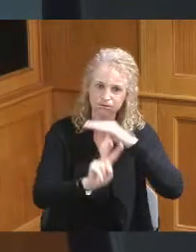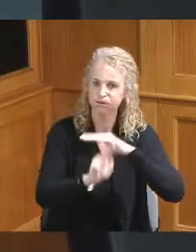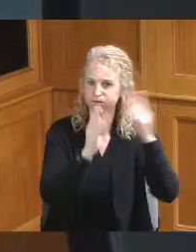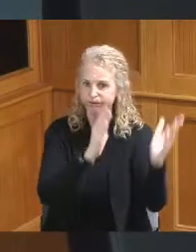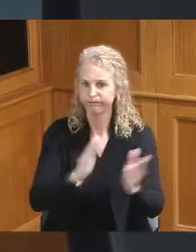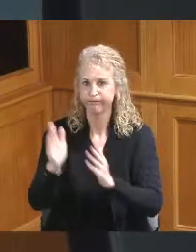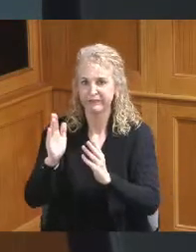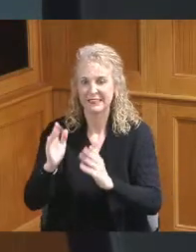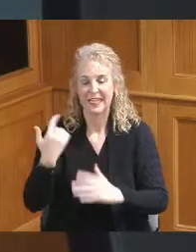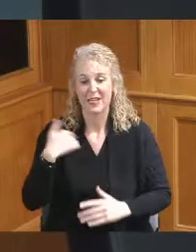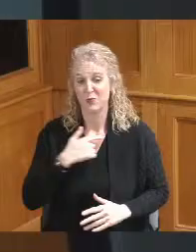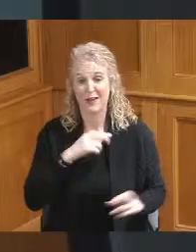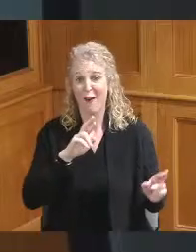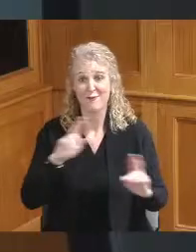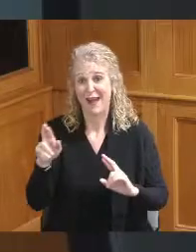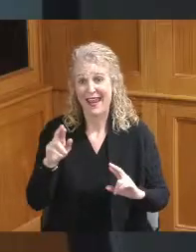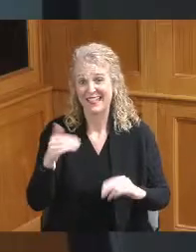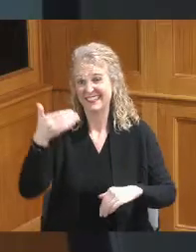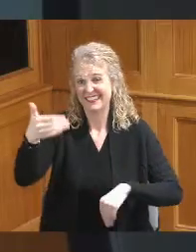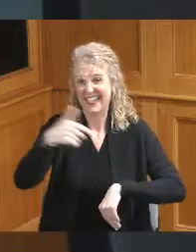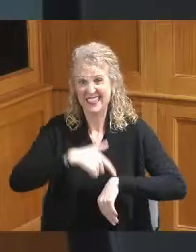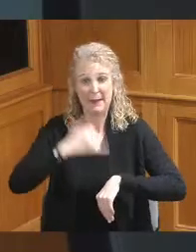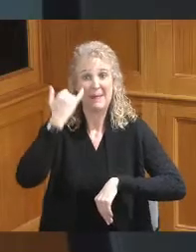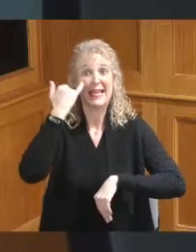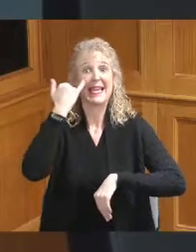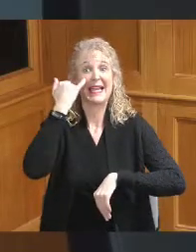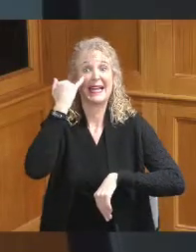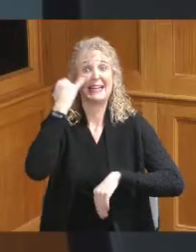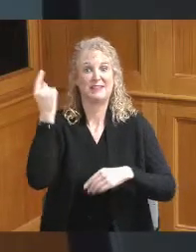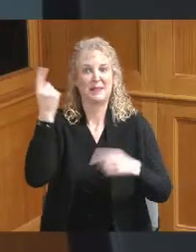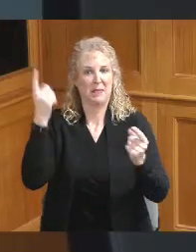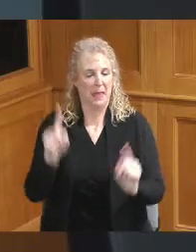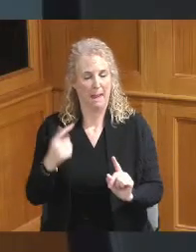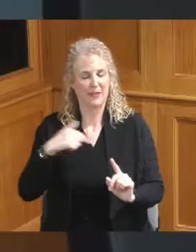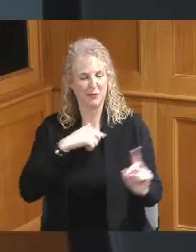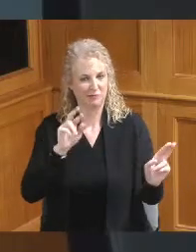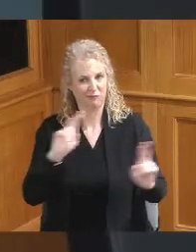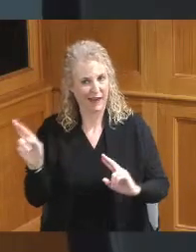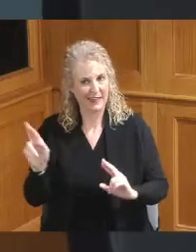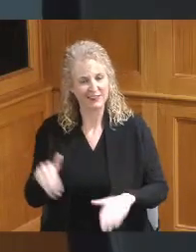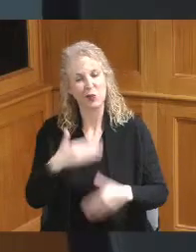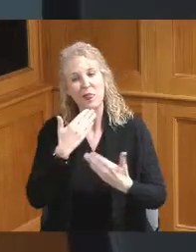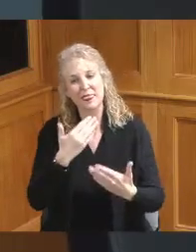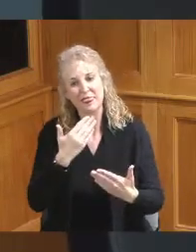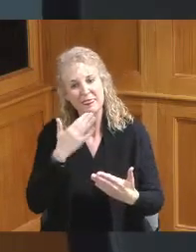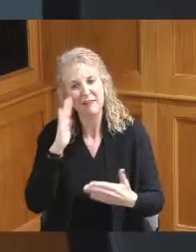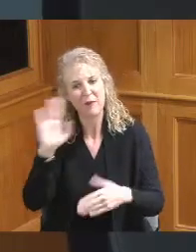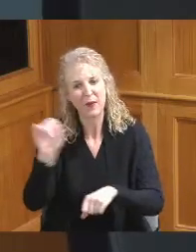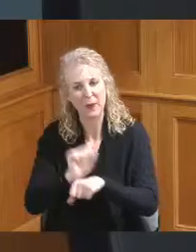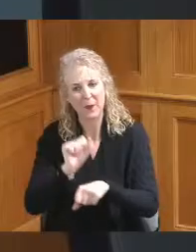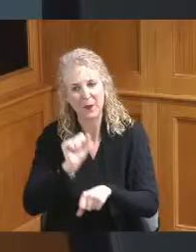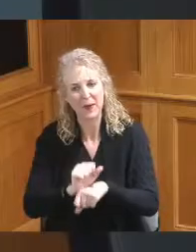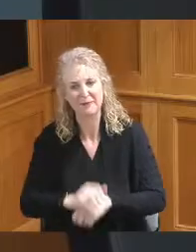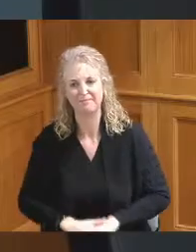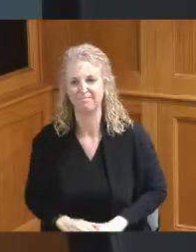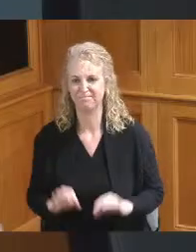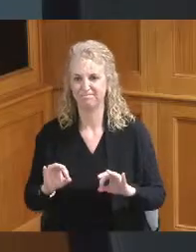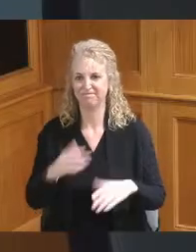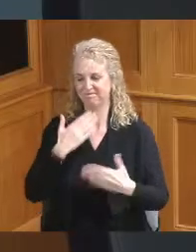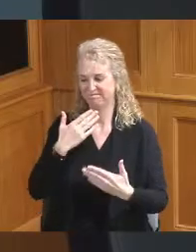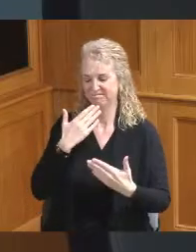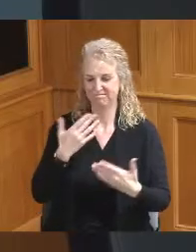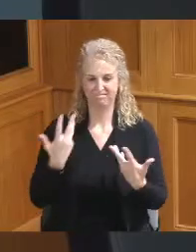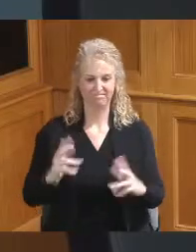sounds like we'll be a model community for others to replicate if something else does come our way. So thank you so much for the work. Appreciate it. Thank